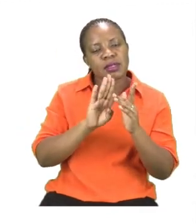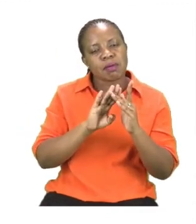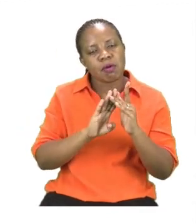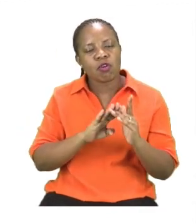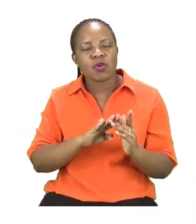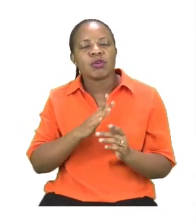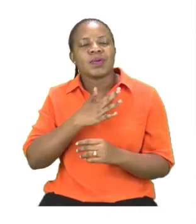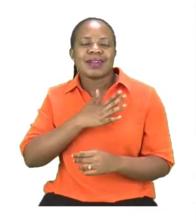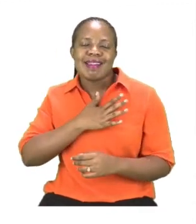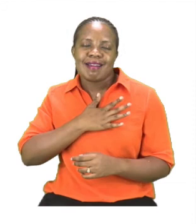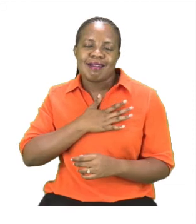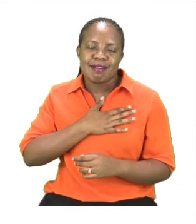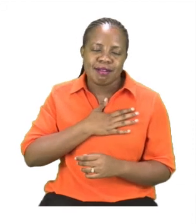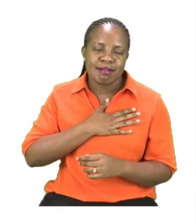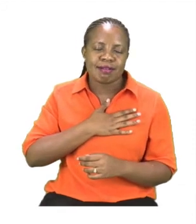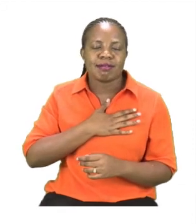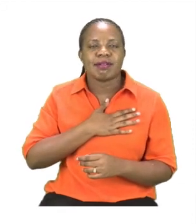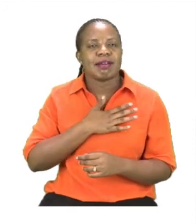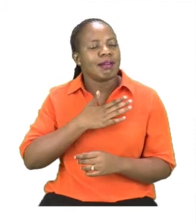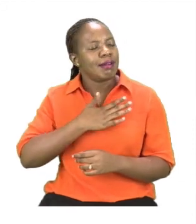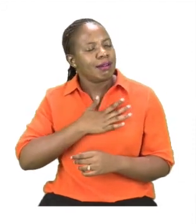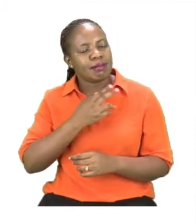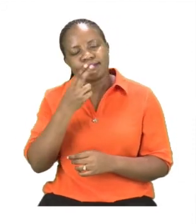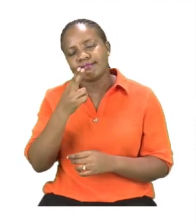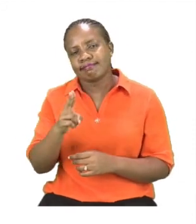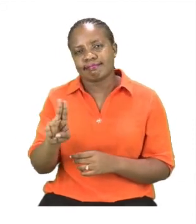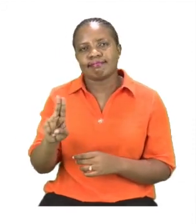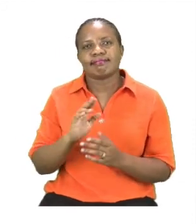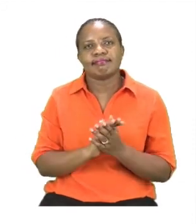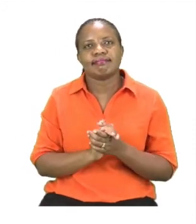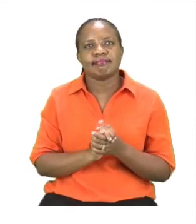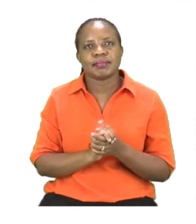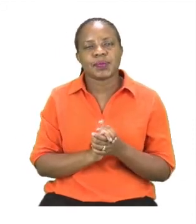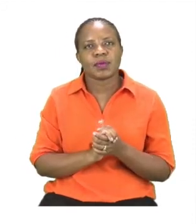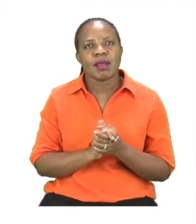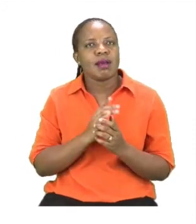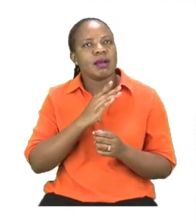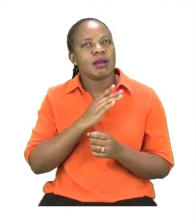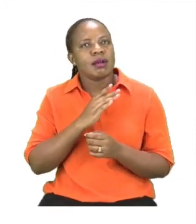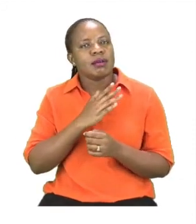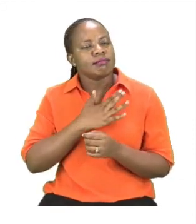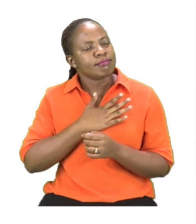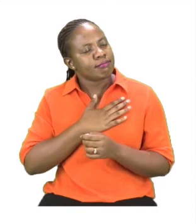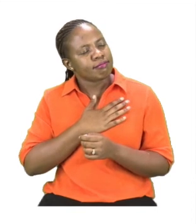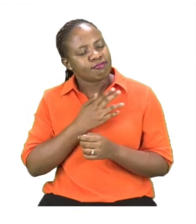dislikes. Our dislikes are going to be marked with an